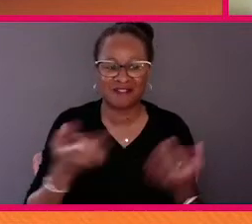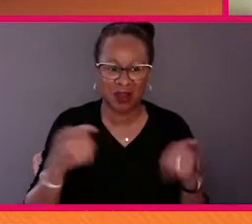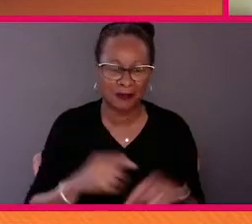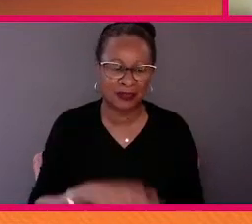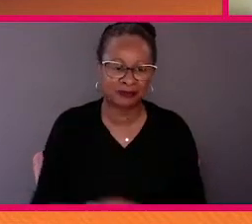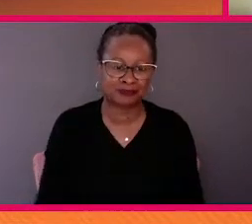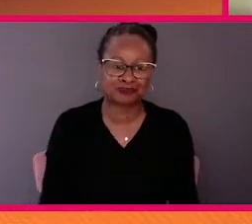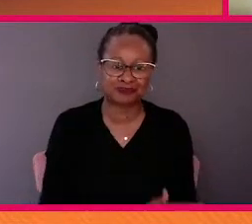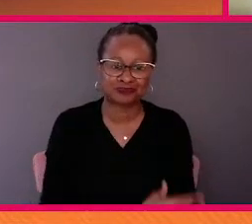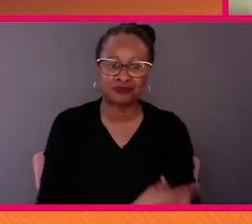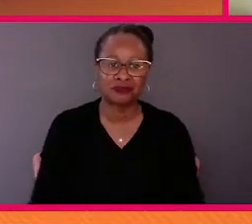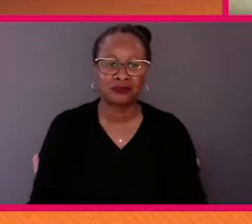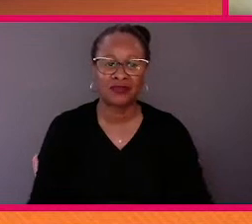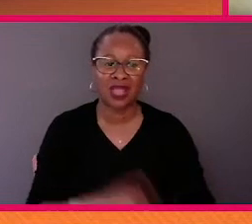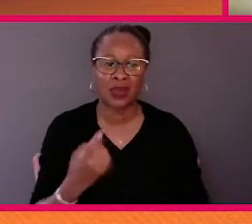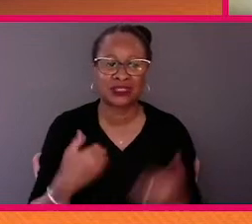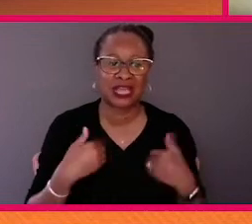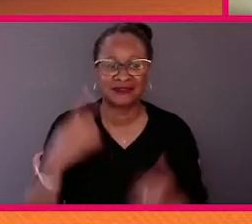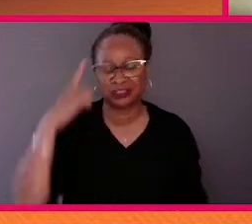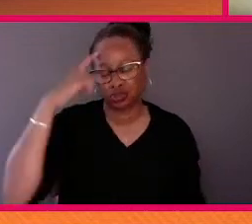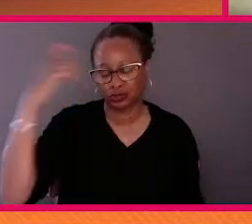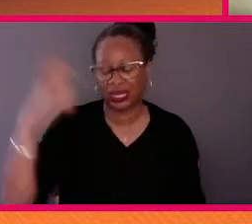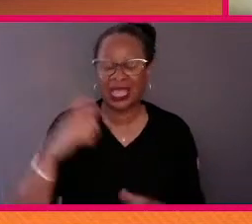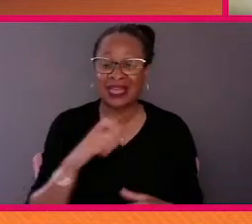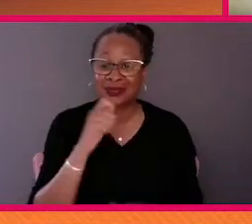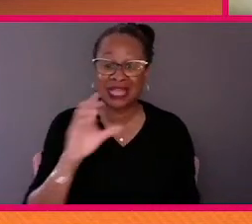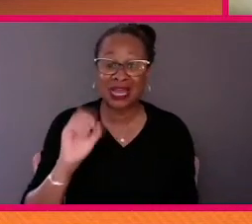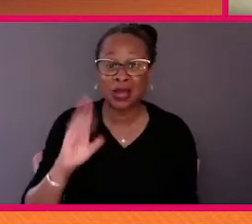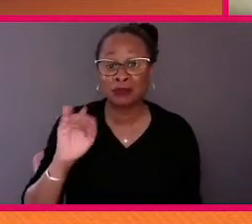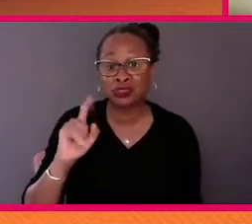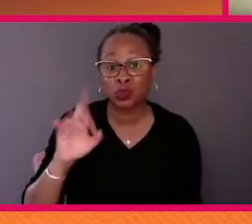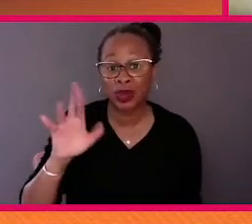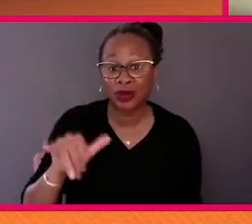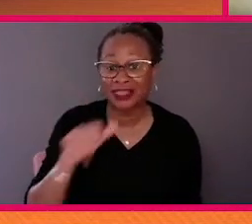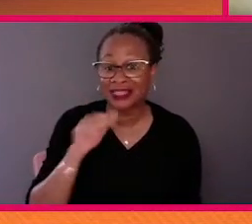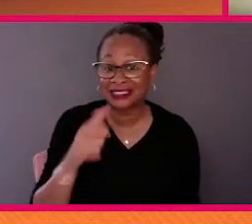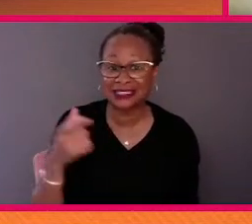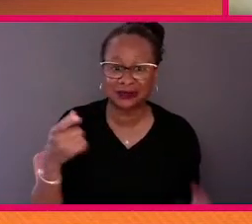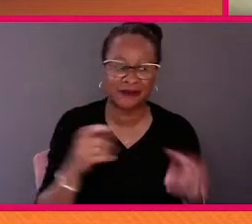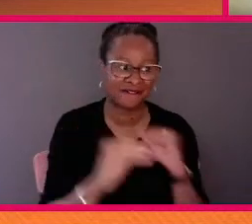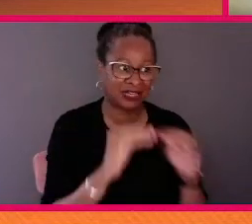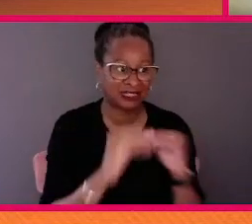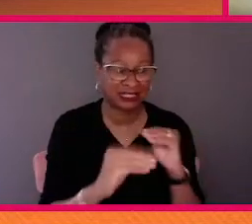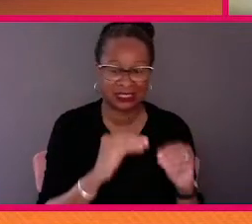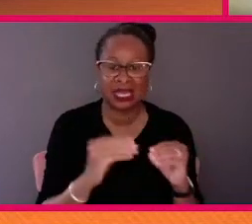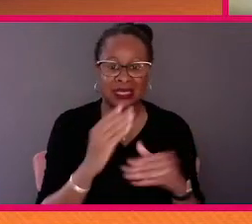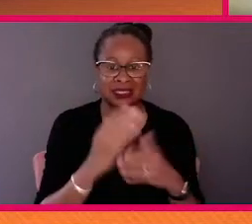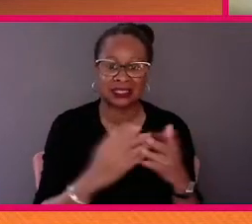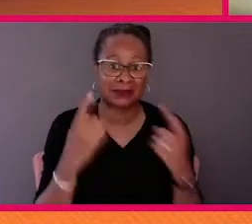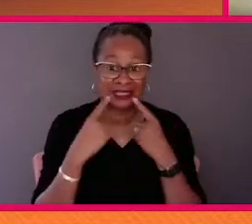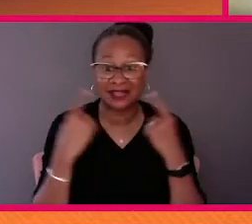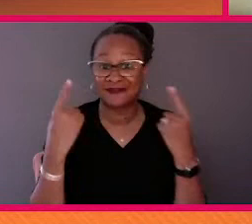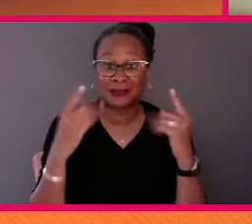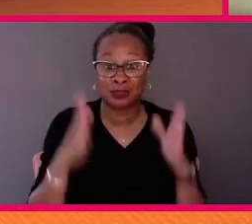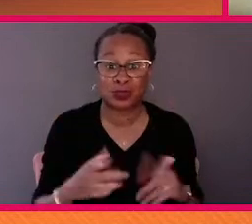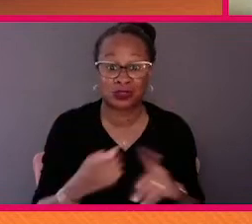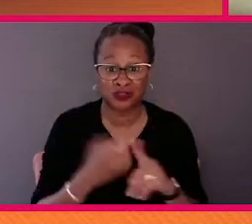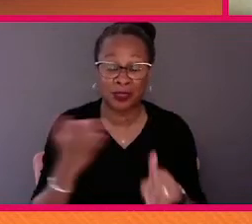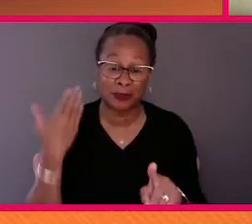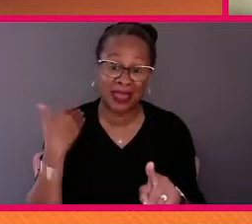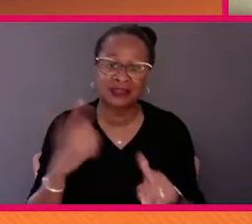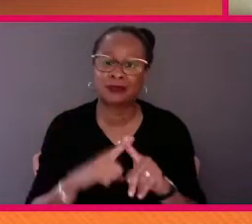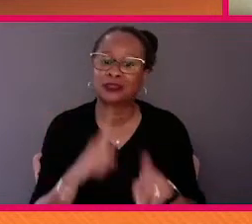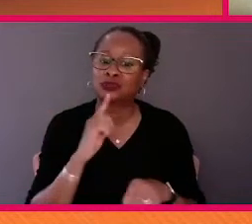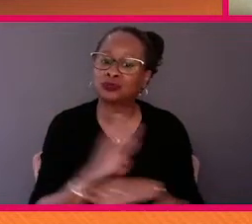York Times that it wouldn't be the obituaries that weren't, you know, that were correcting some sort of celebrity from the past, but it would be literally